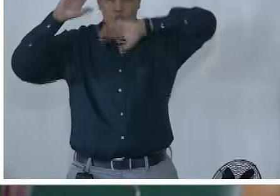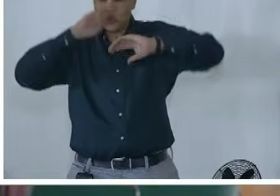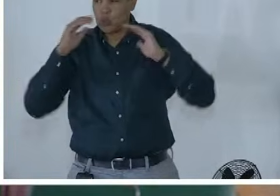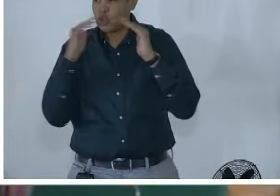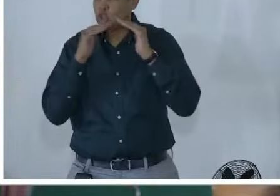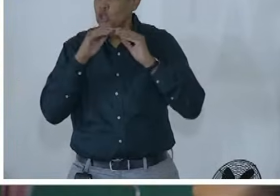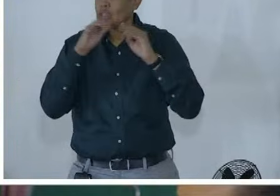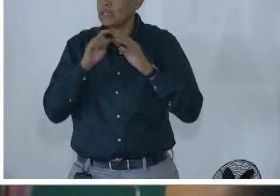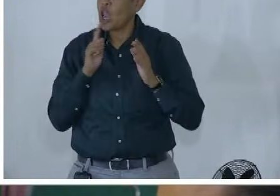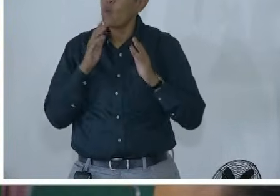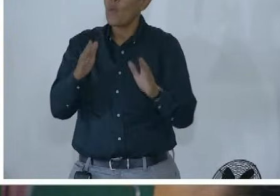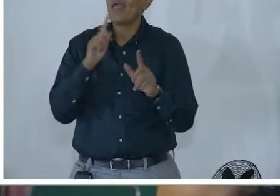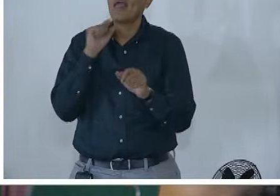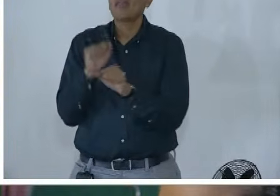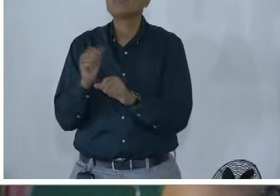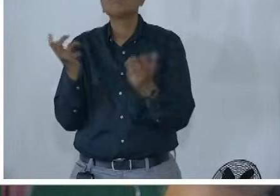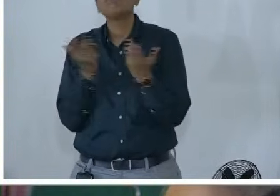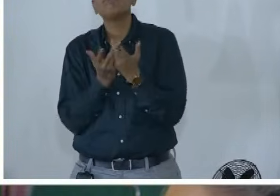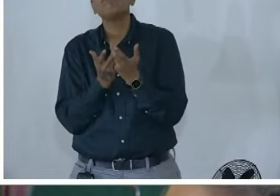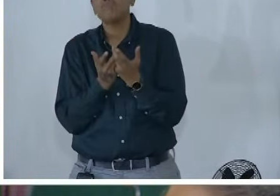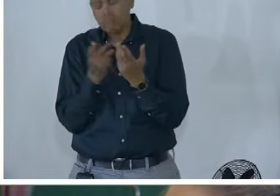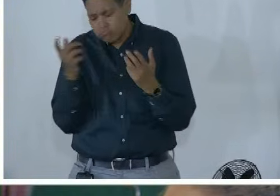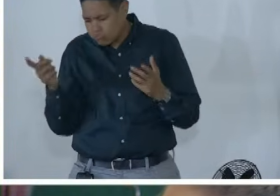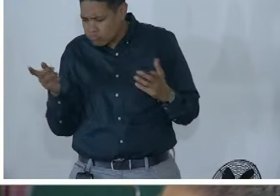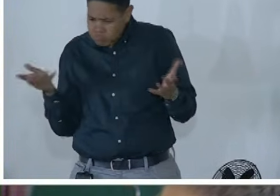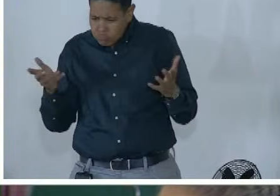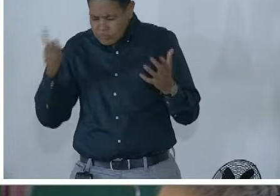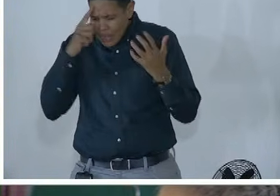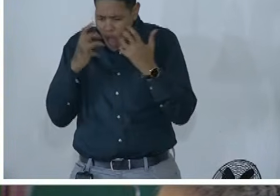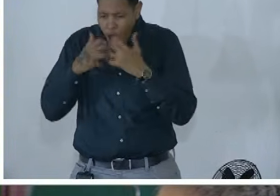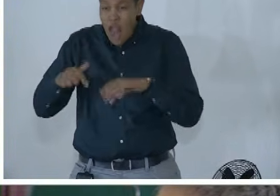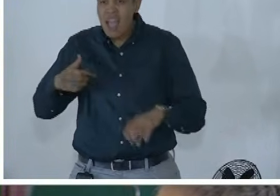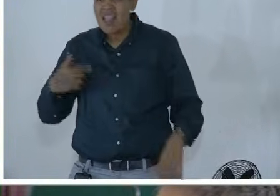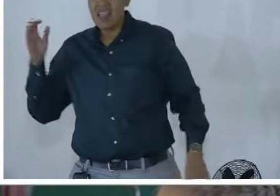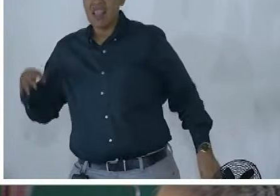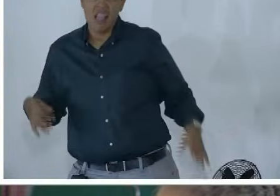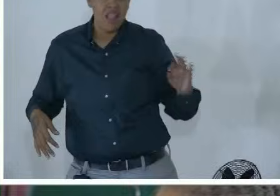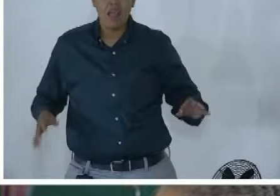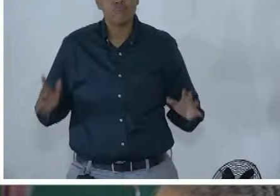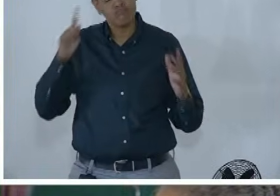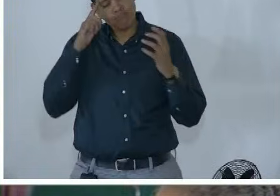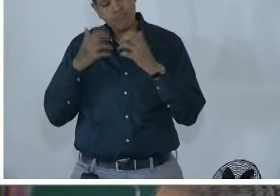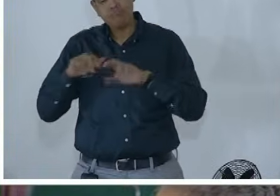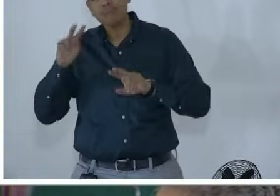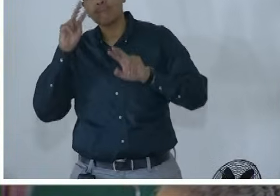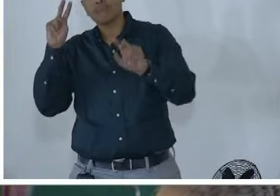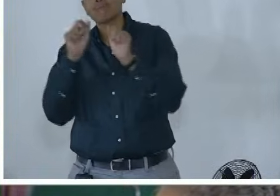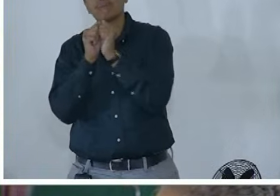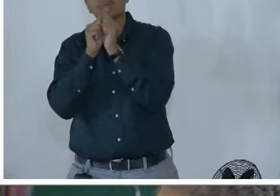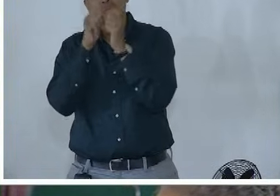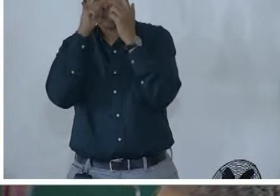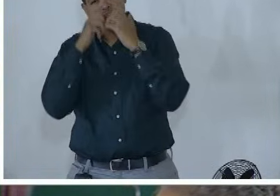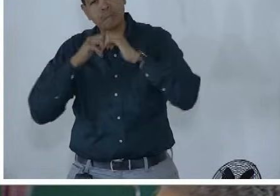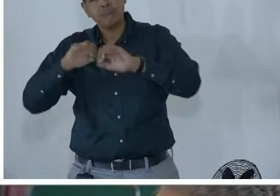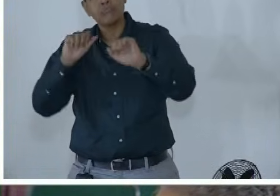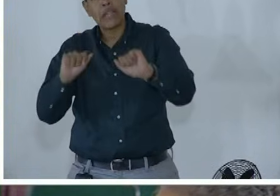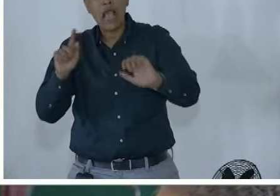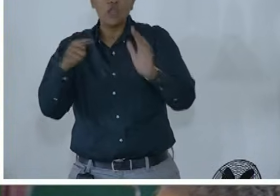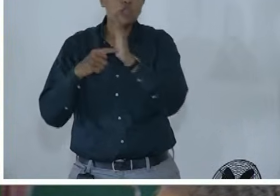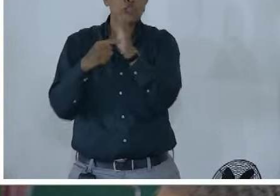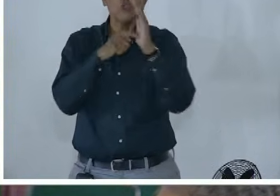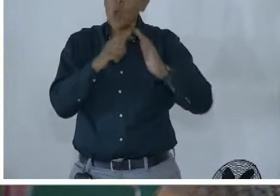justice in a manner that is constructive, collaborative, and forward-looking. It demonstrates